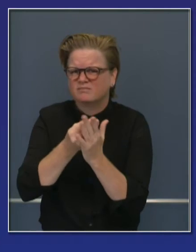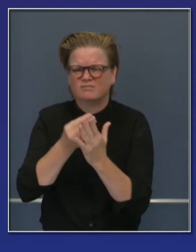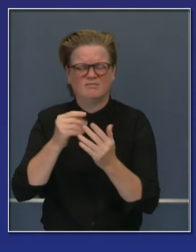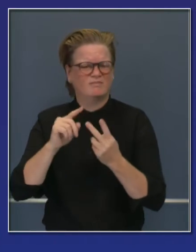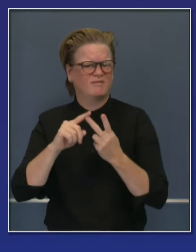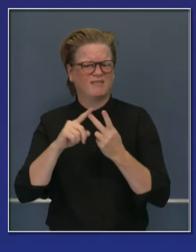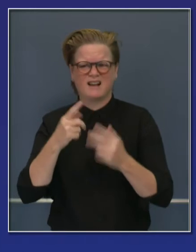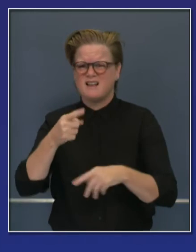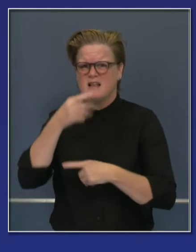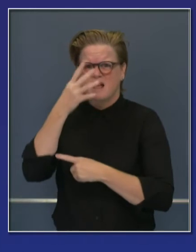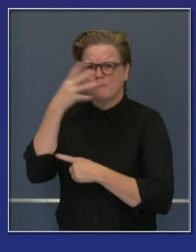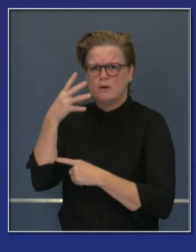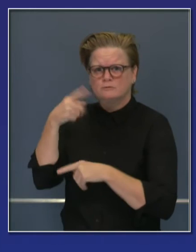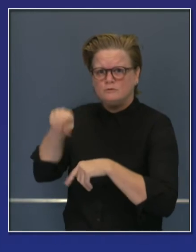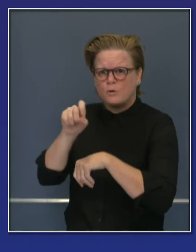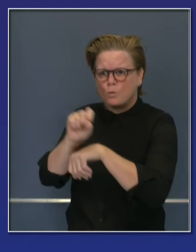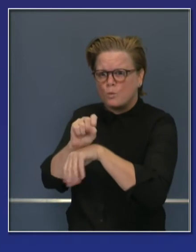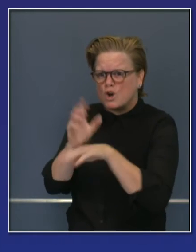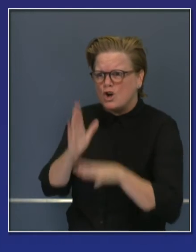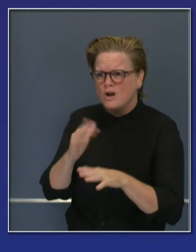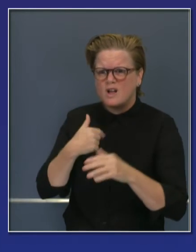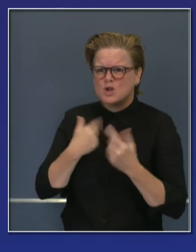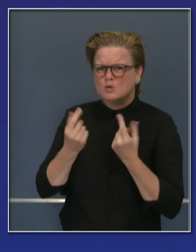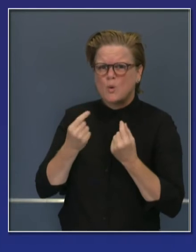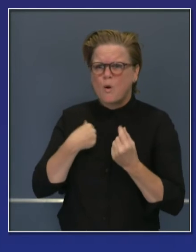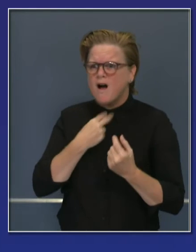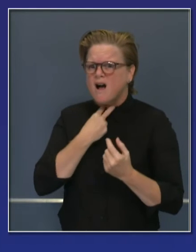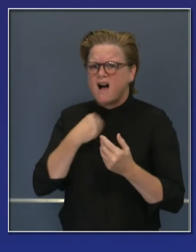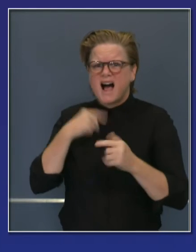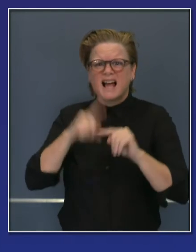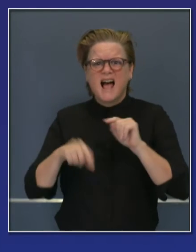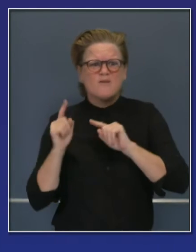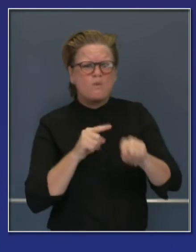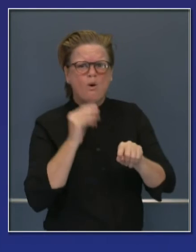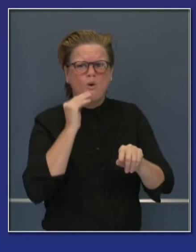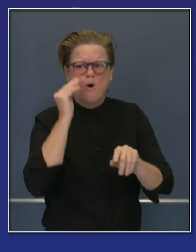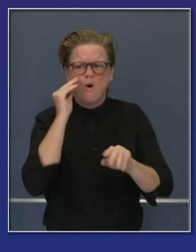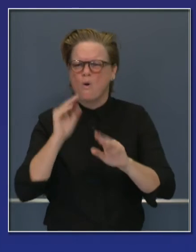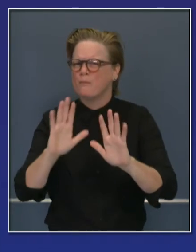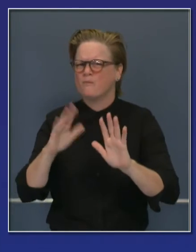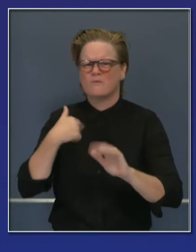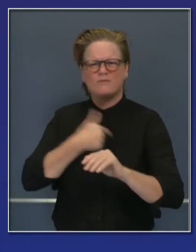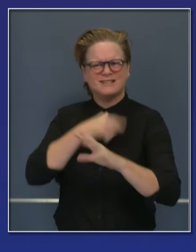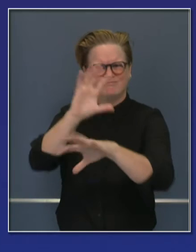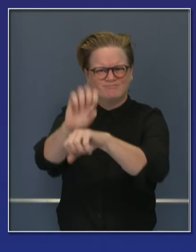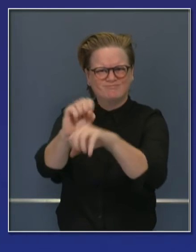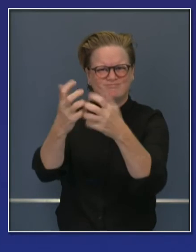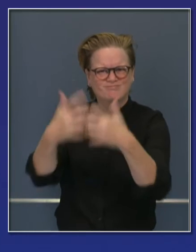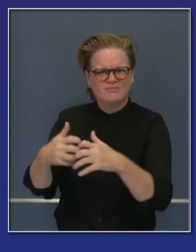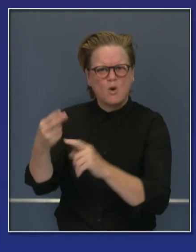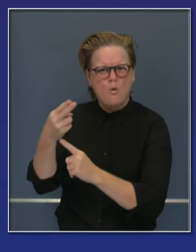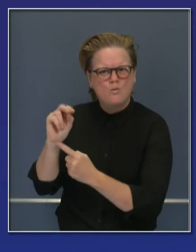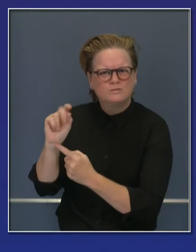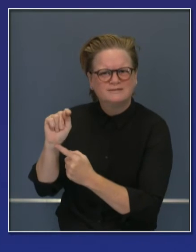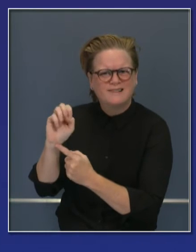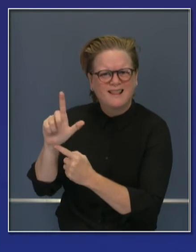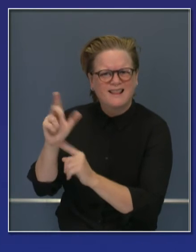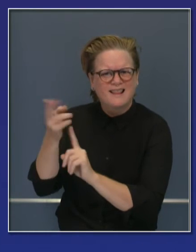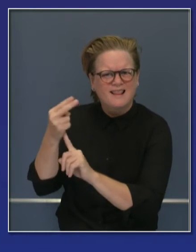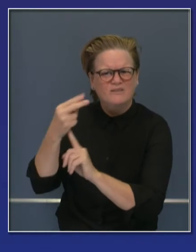still about 95% of people, plus or minus, this number changes on a weekly basis, but plus or